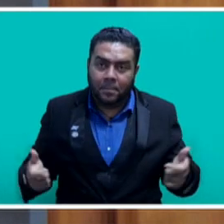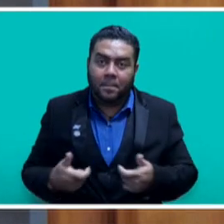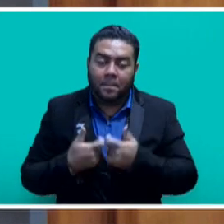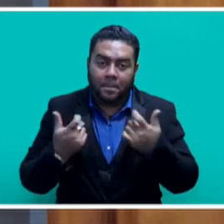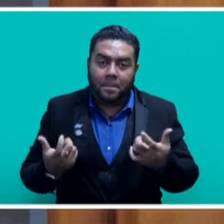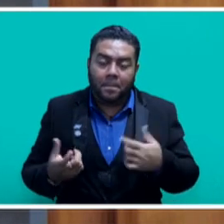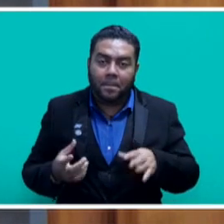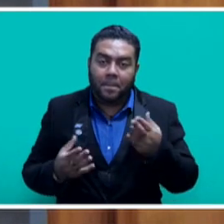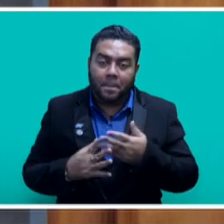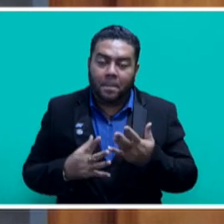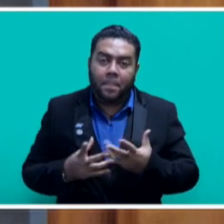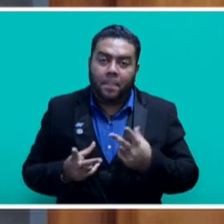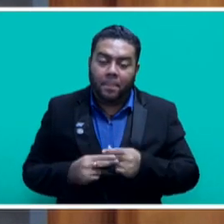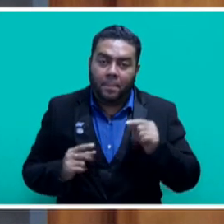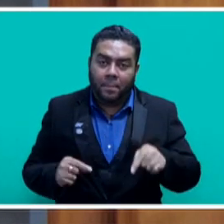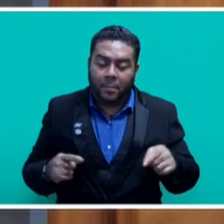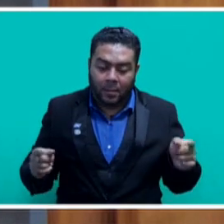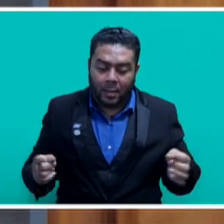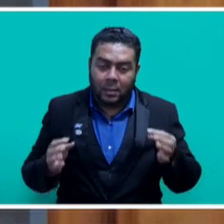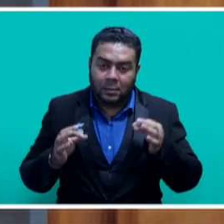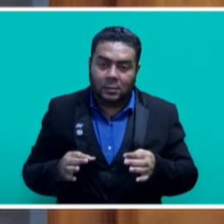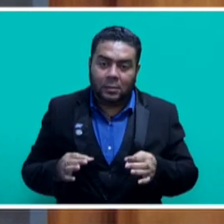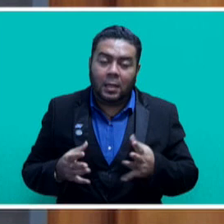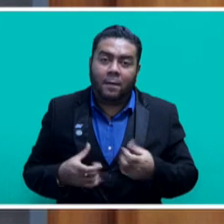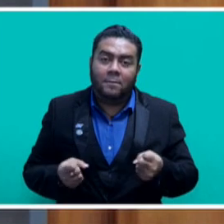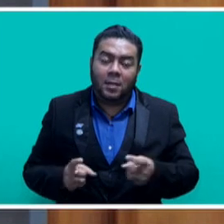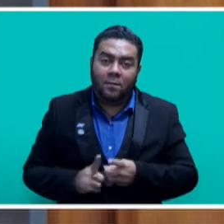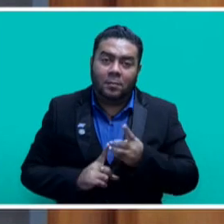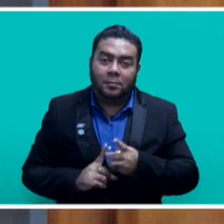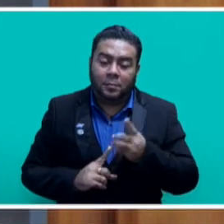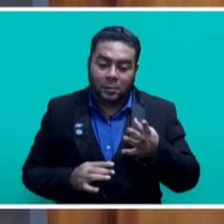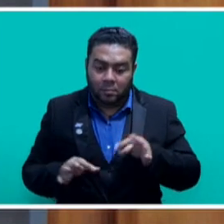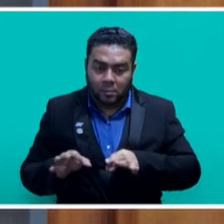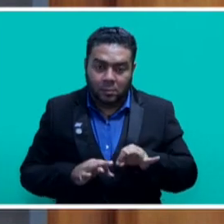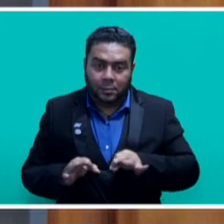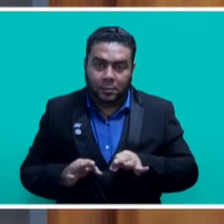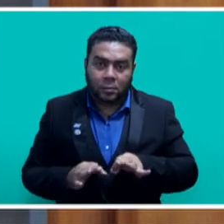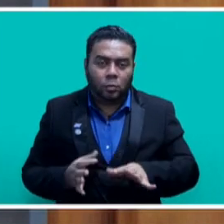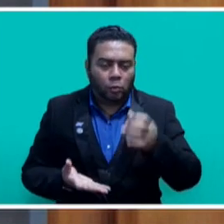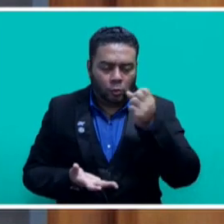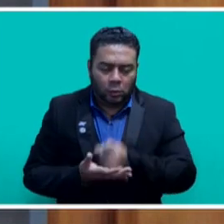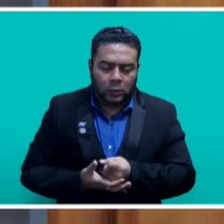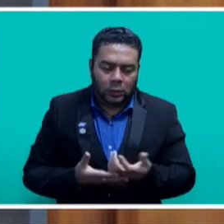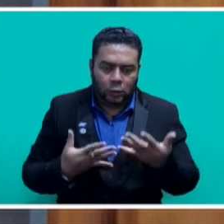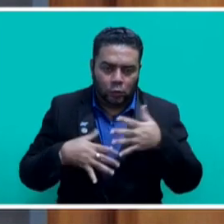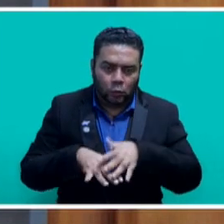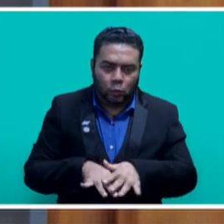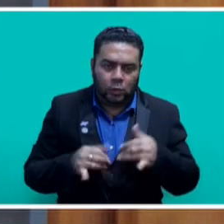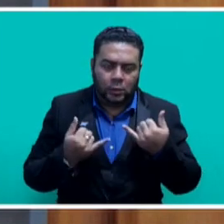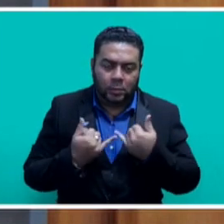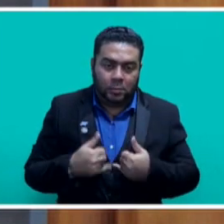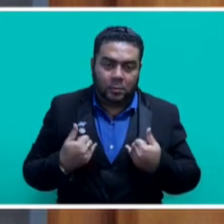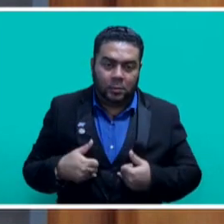associated with this decision and have developed a comprehensive plan to ensure smooth implementation and